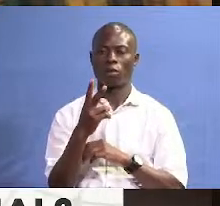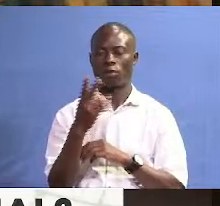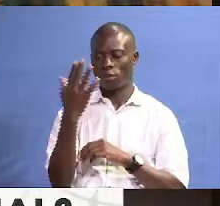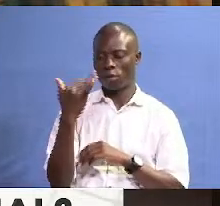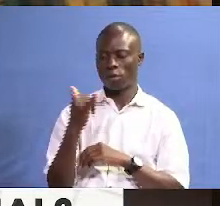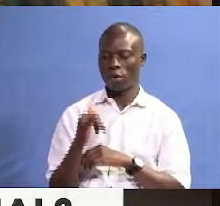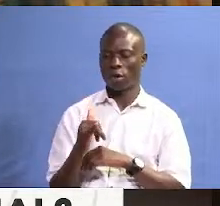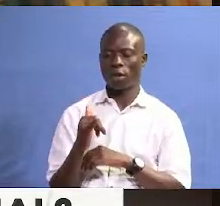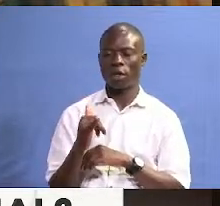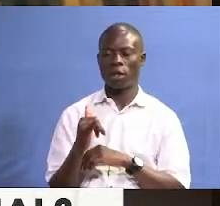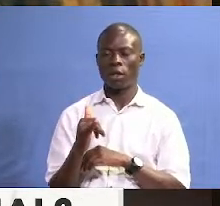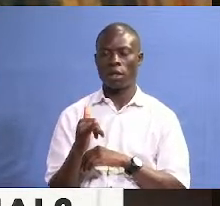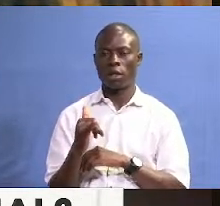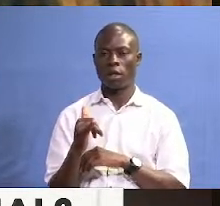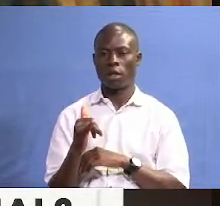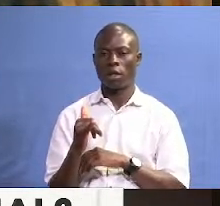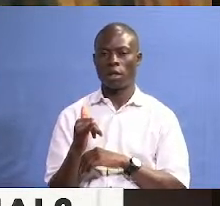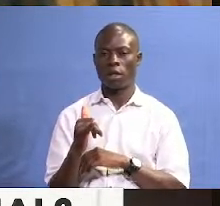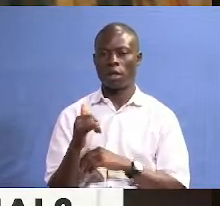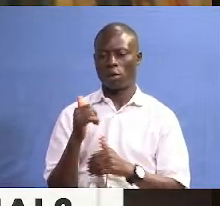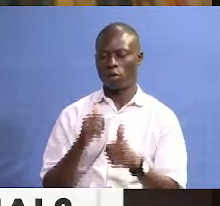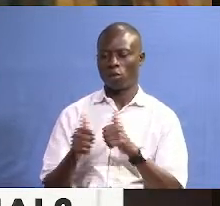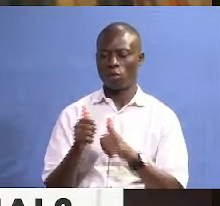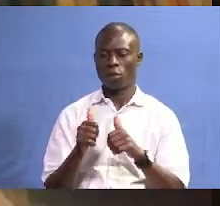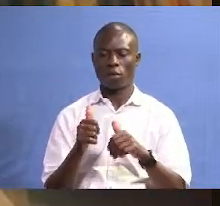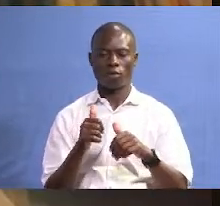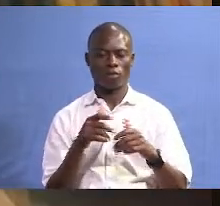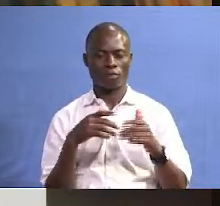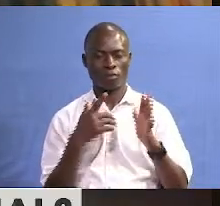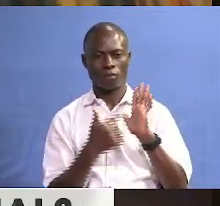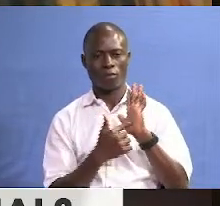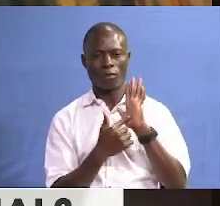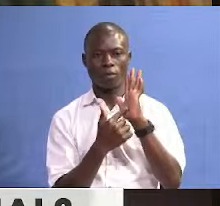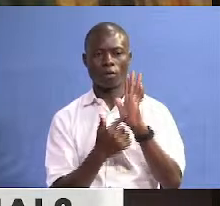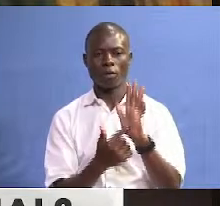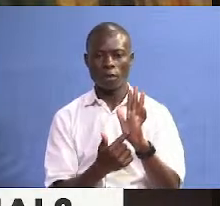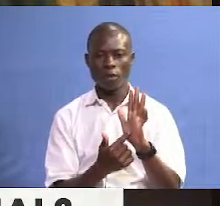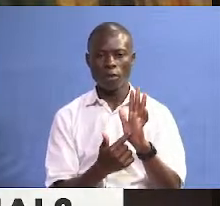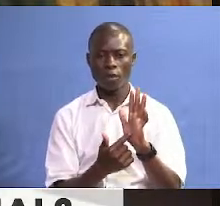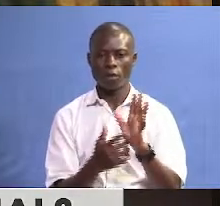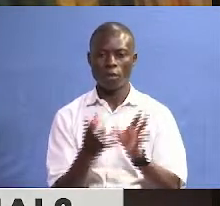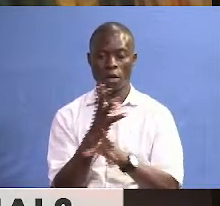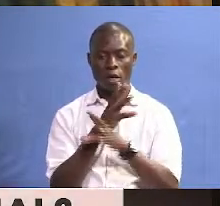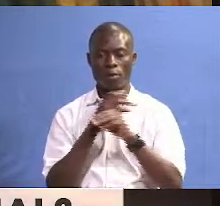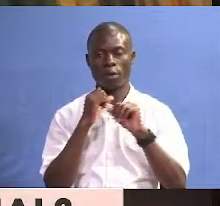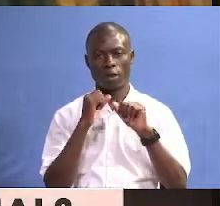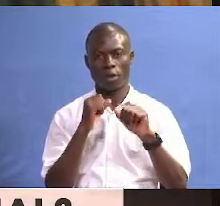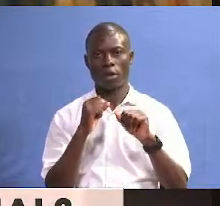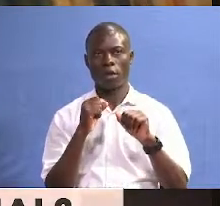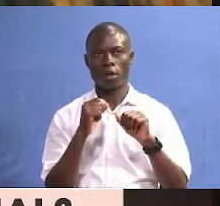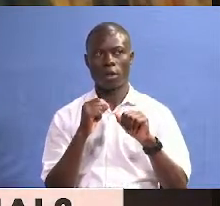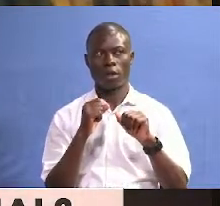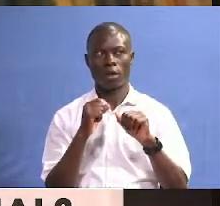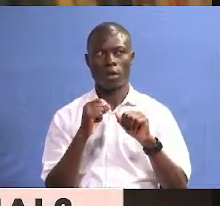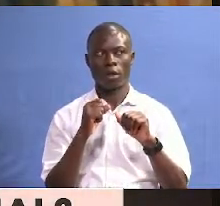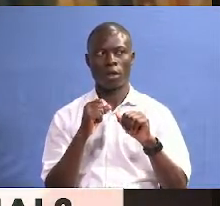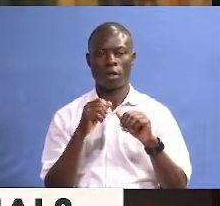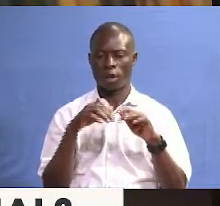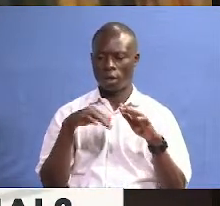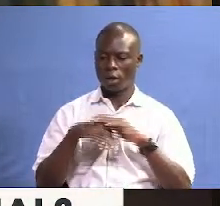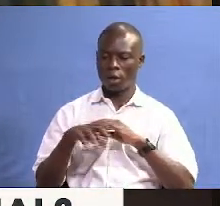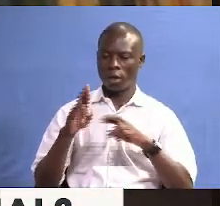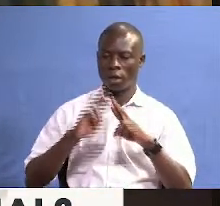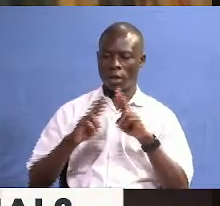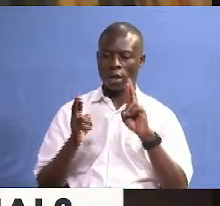152(5), which indicates that the president, in relation